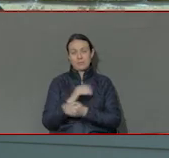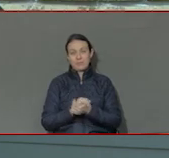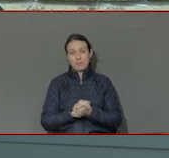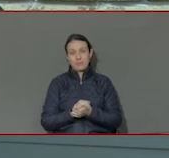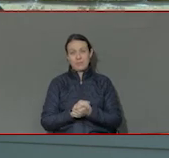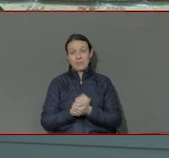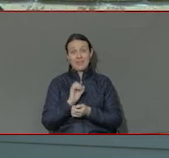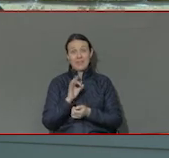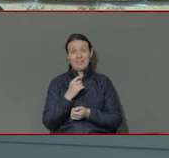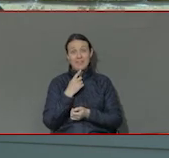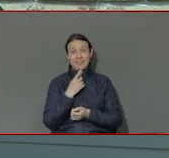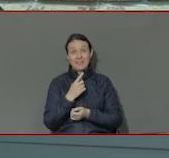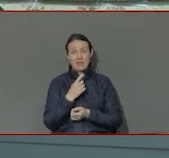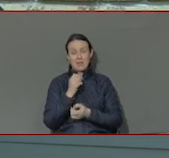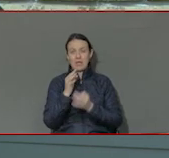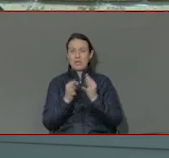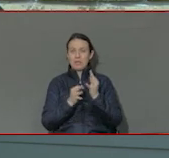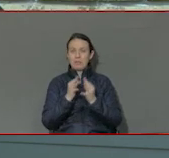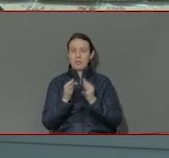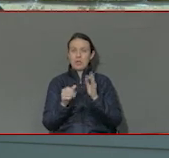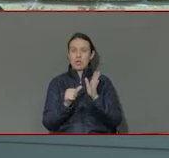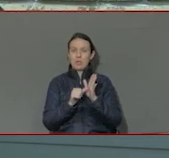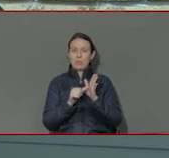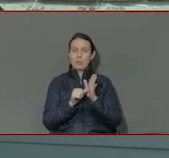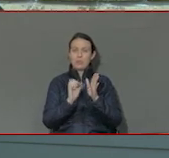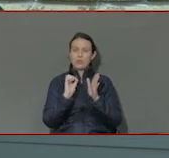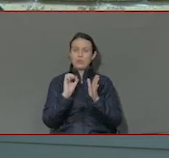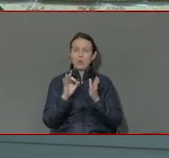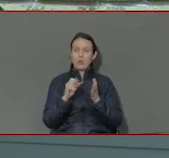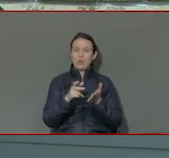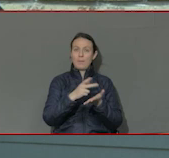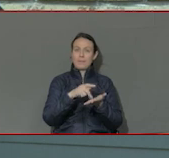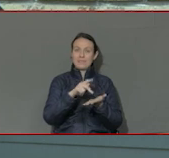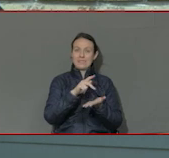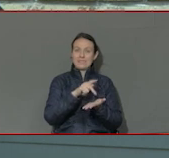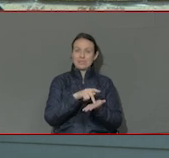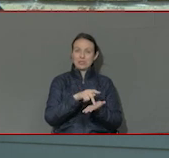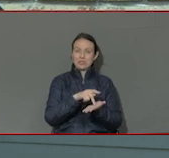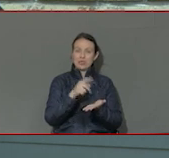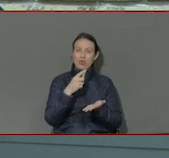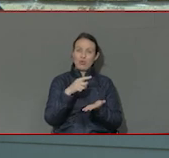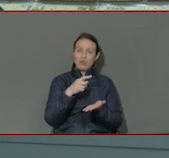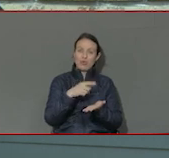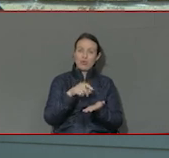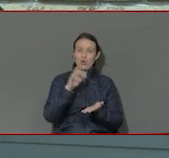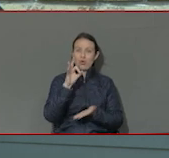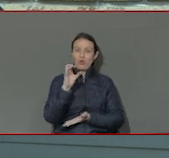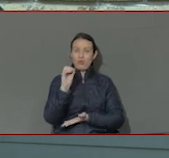If they say, explain the significance of the position of the foramen magnum in